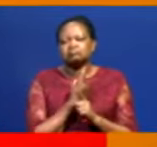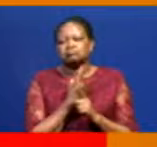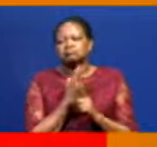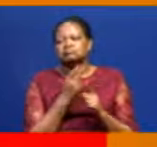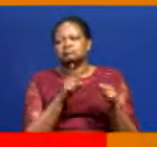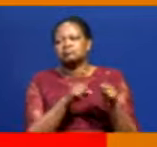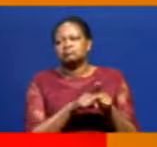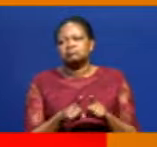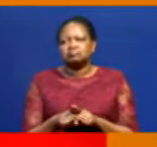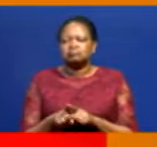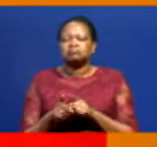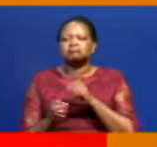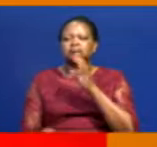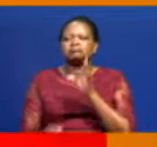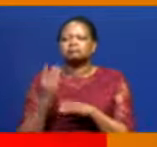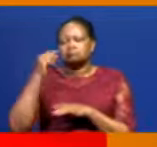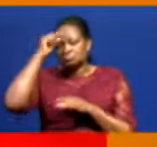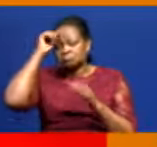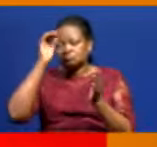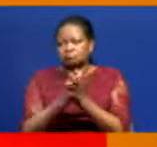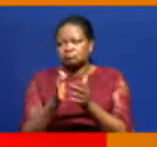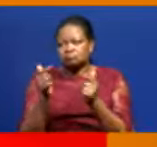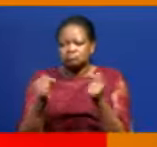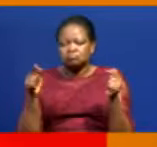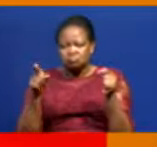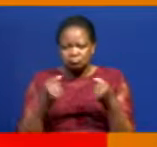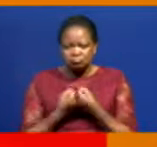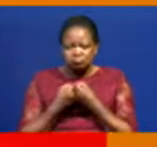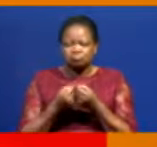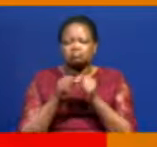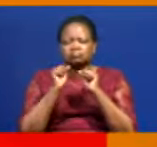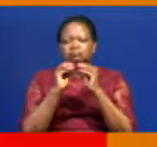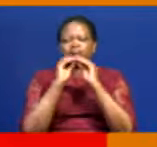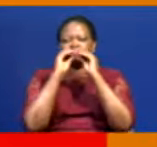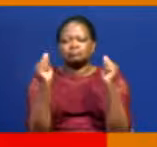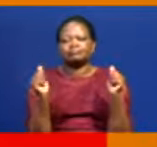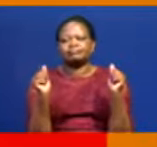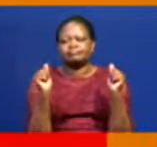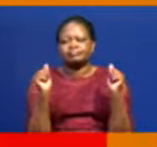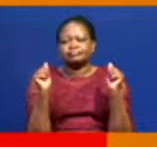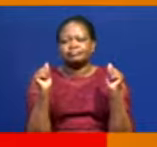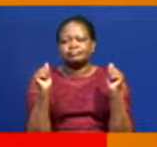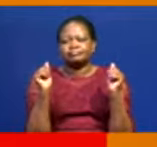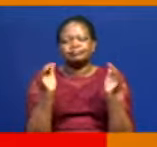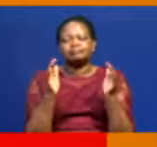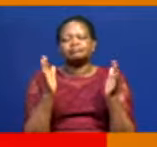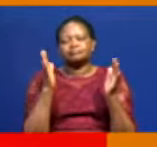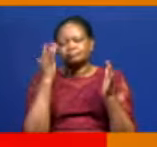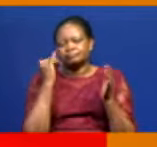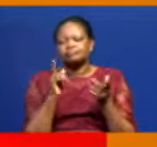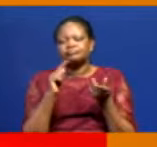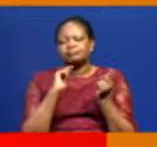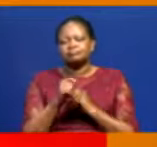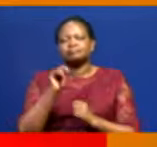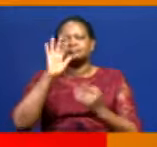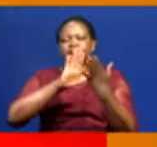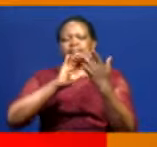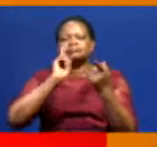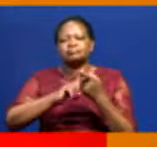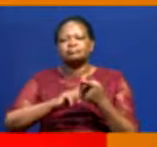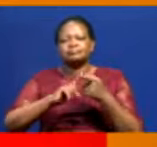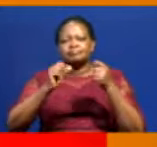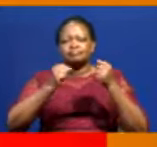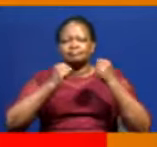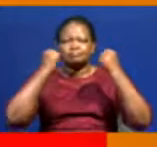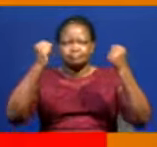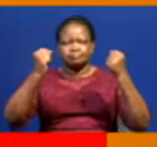will form government and opposition. That friction can be addressed by addressing a reformist approach towards the